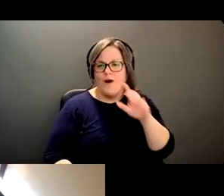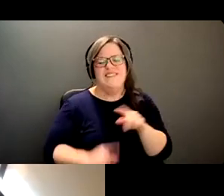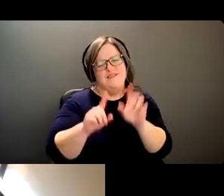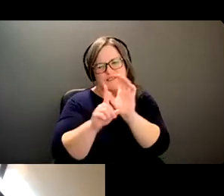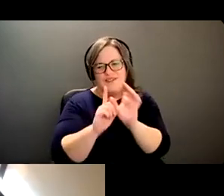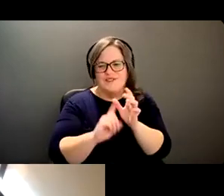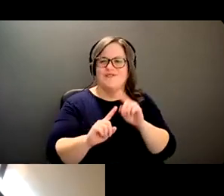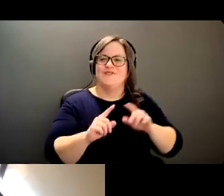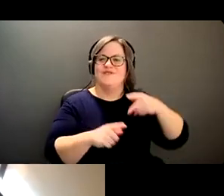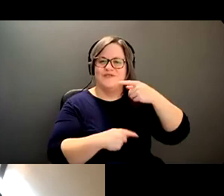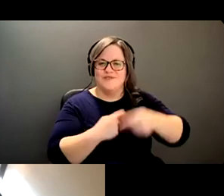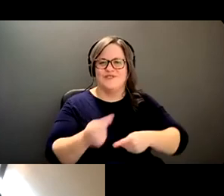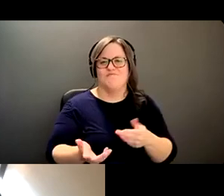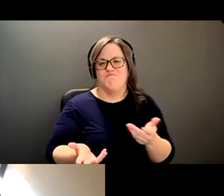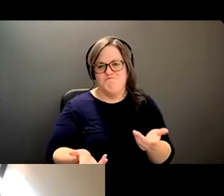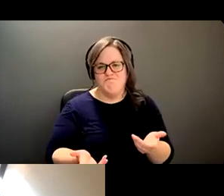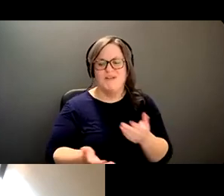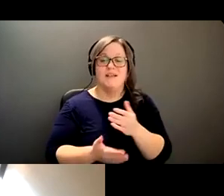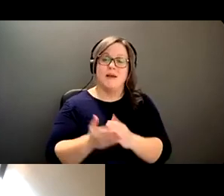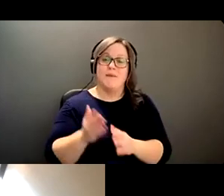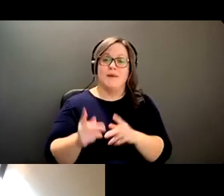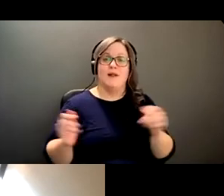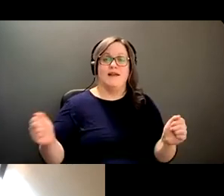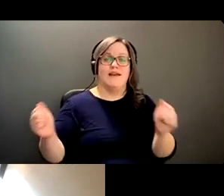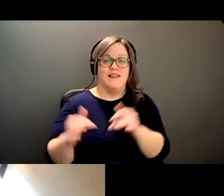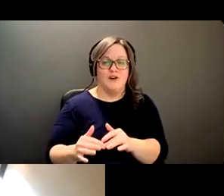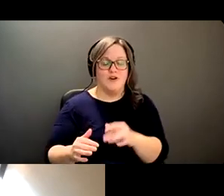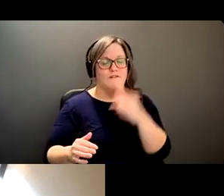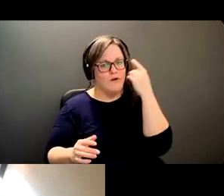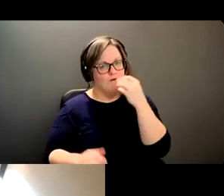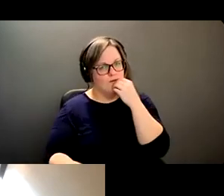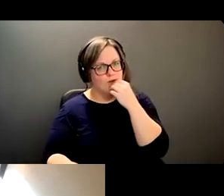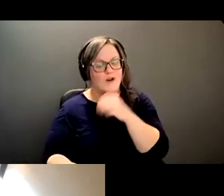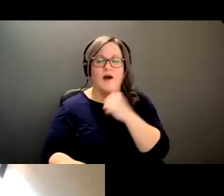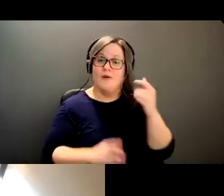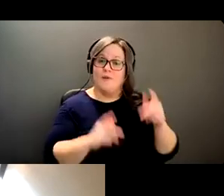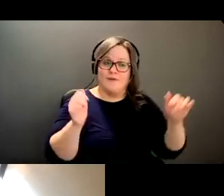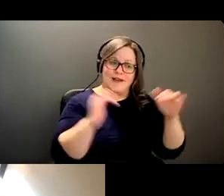traditions, right? Where some people gather around food, other people gather at City Hall,